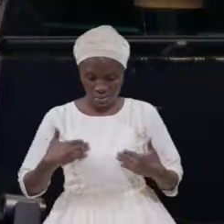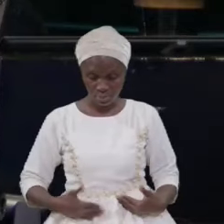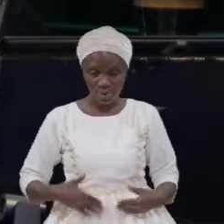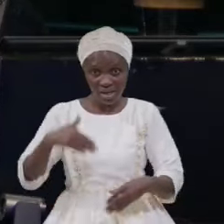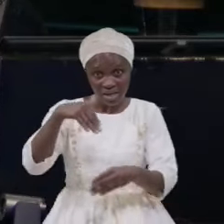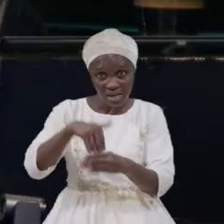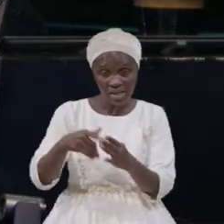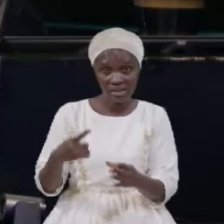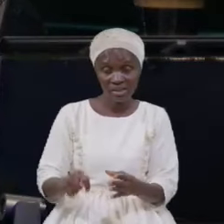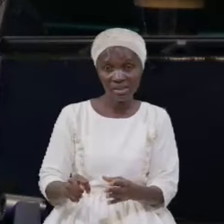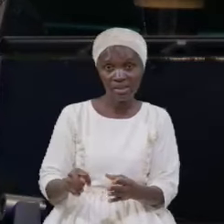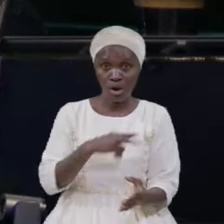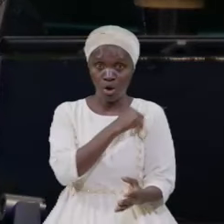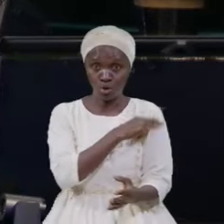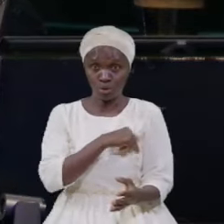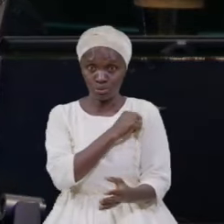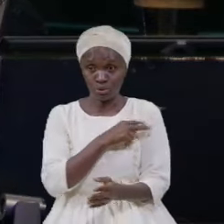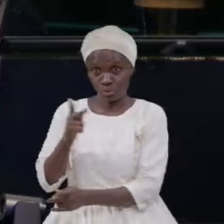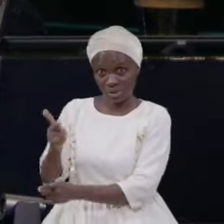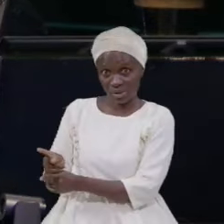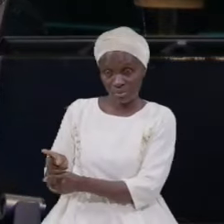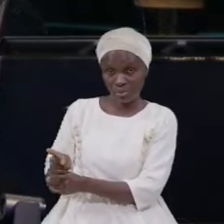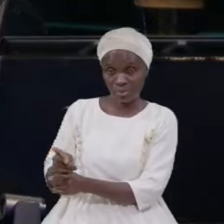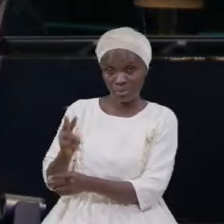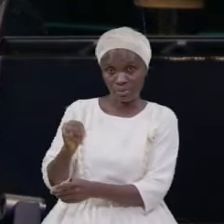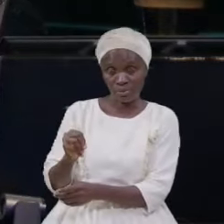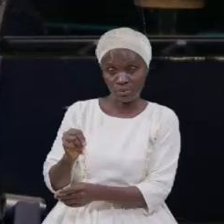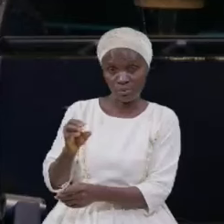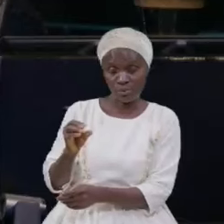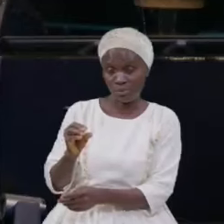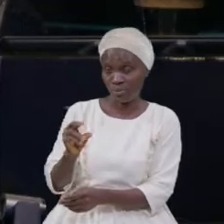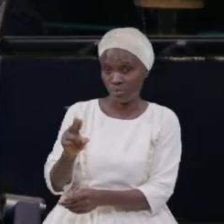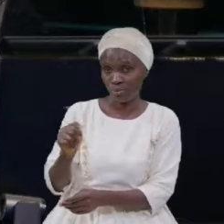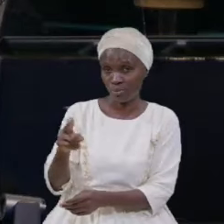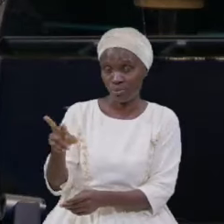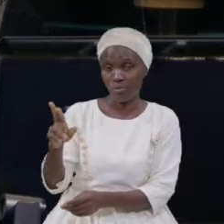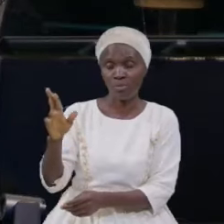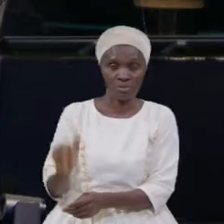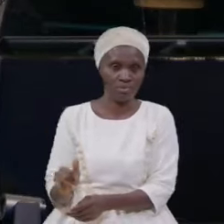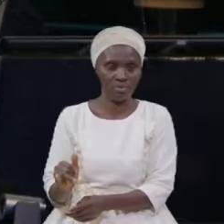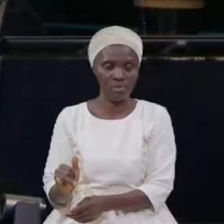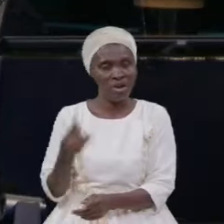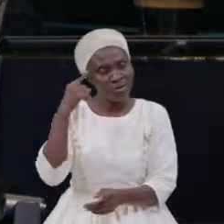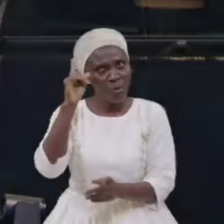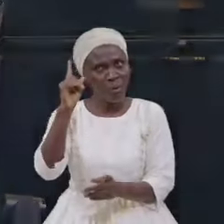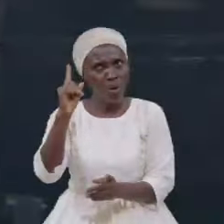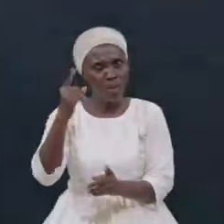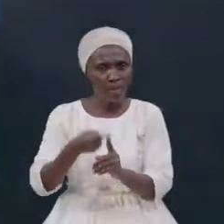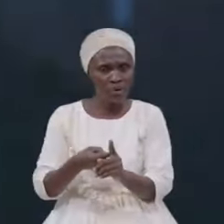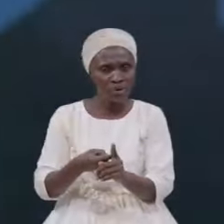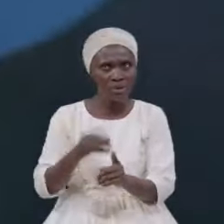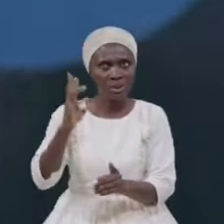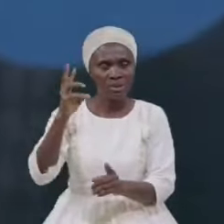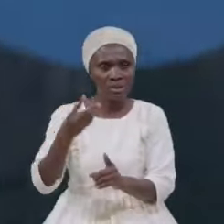2 months, 6 months, 1 year, and then they bring the